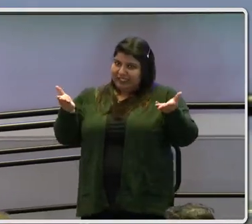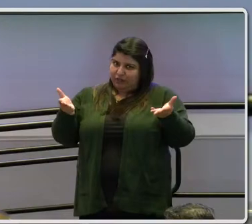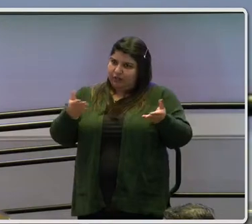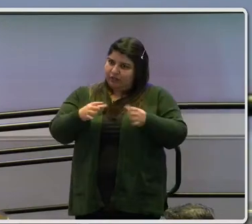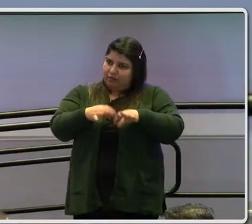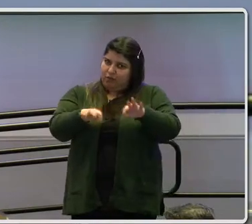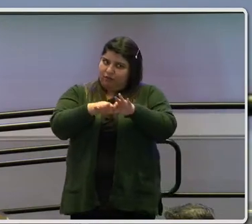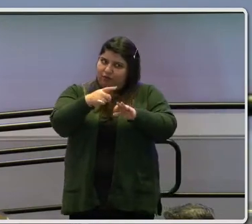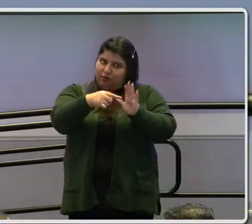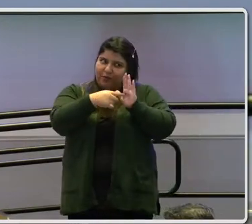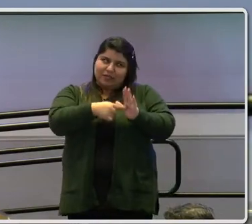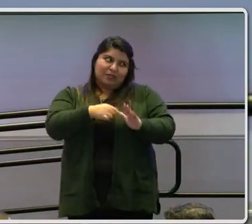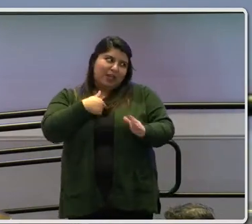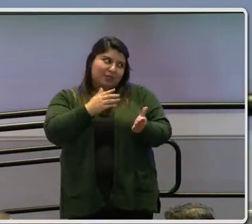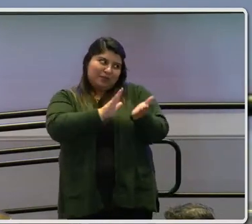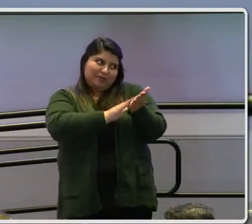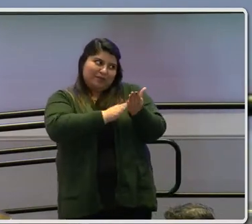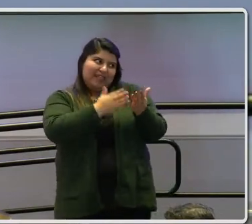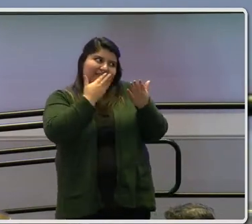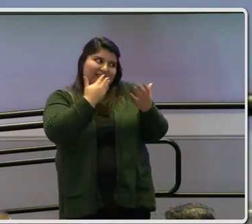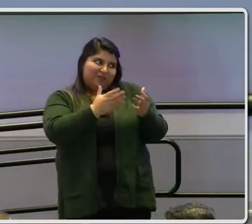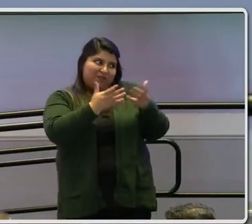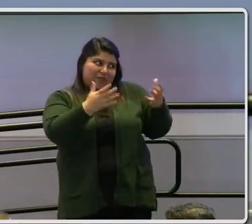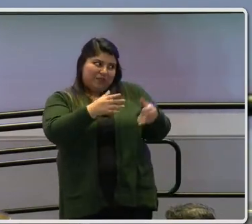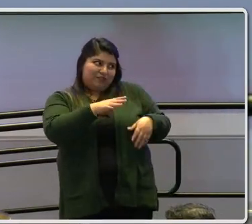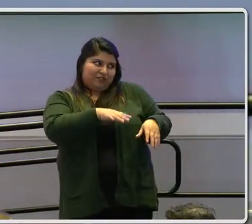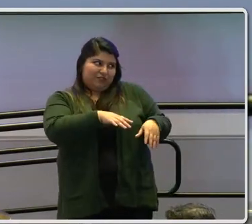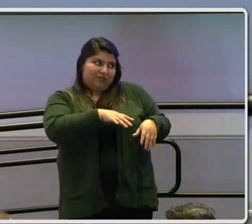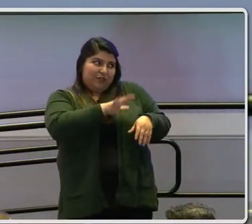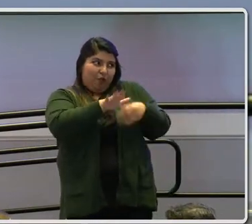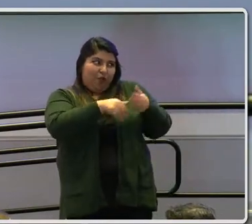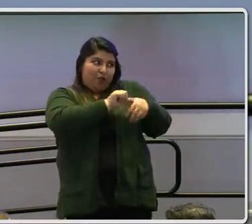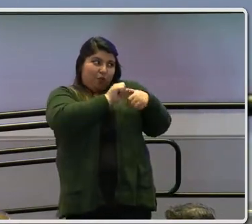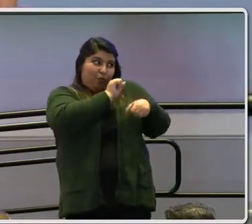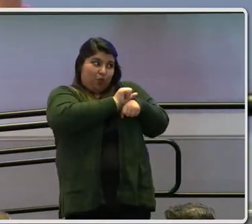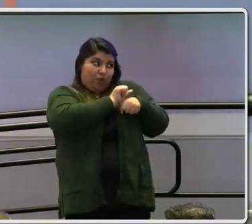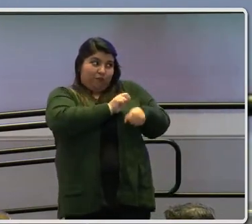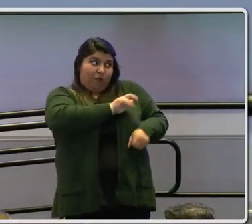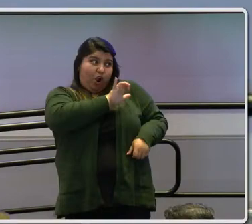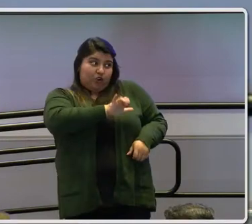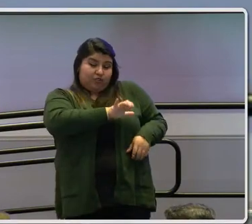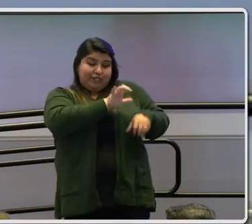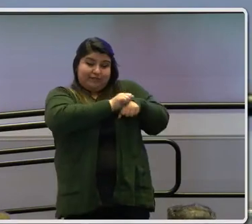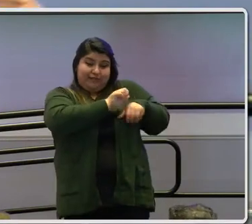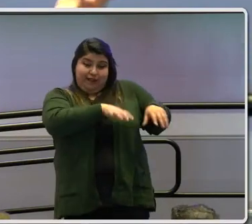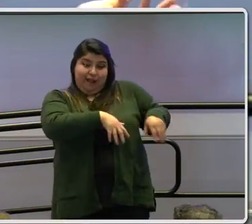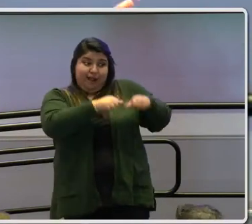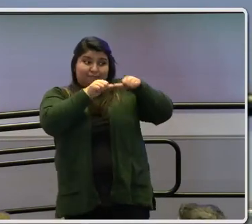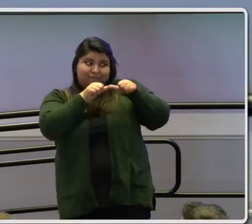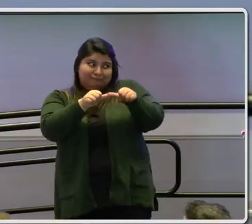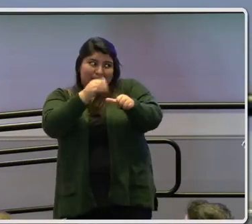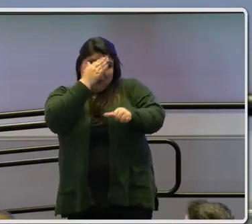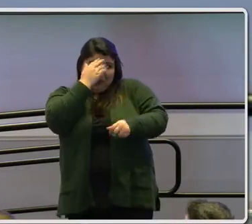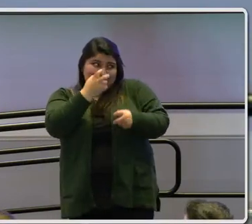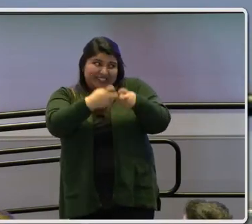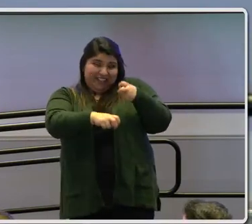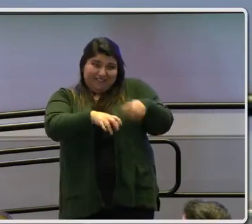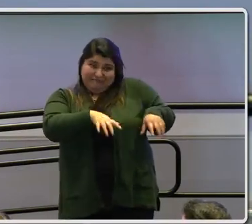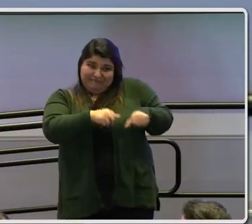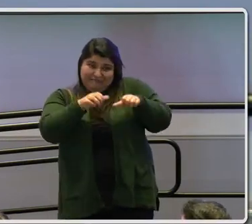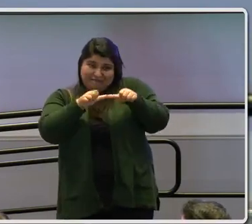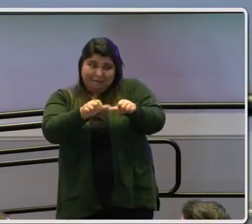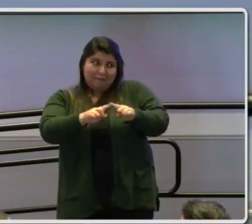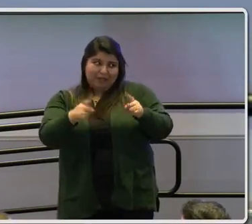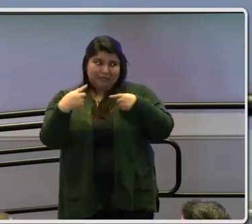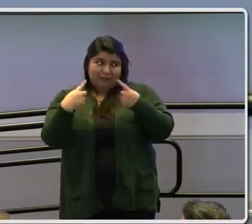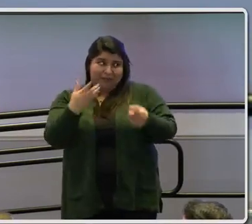Antonio College. So I just wanted to thank you for continuing to do that. I know it's hard shoes to fill, and you're doing an